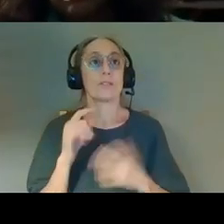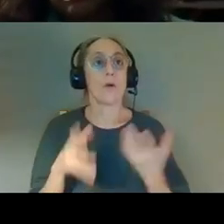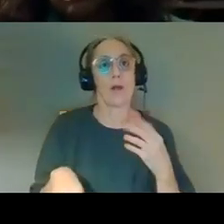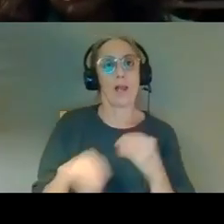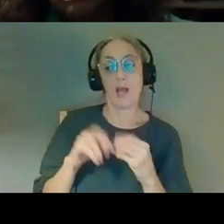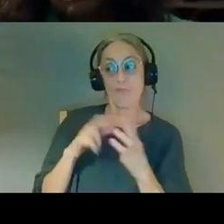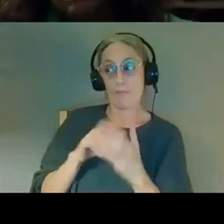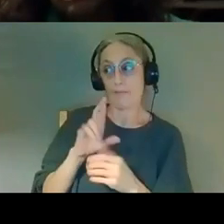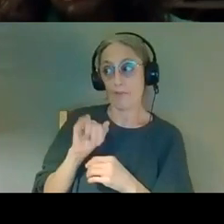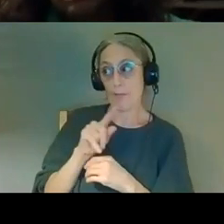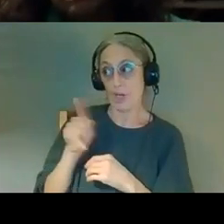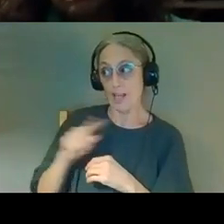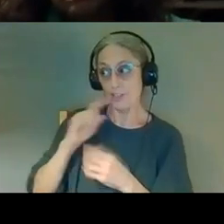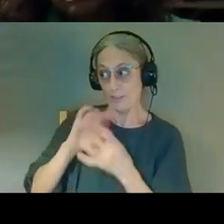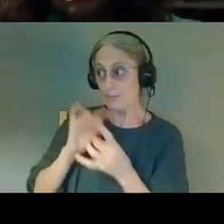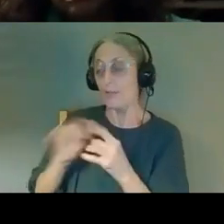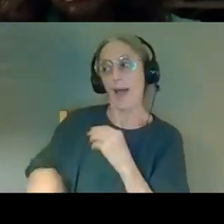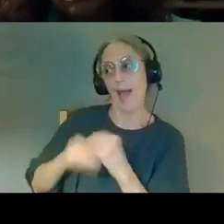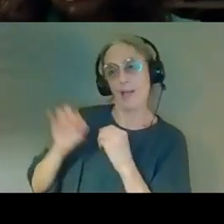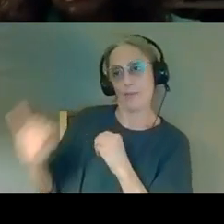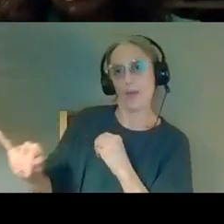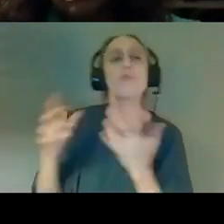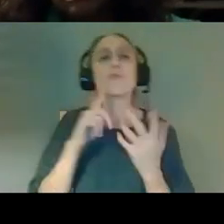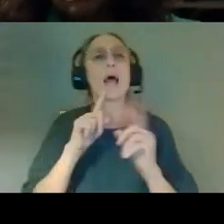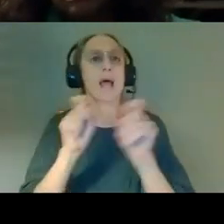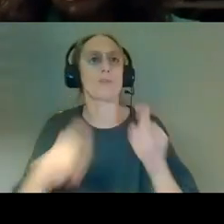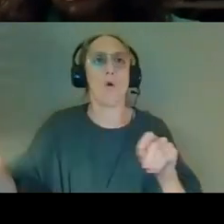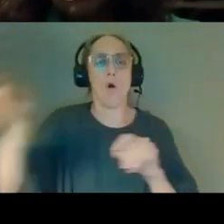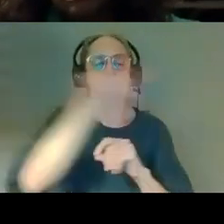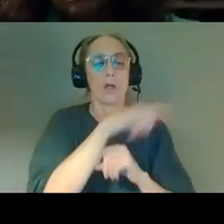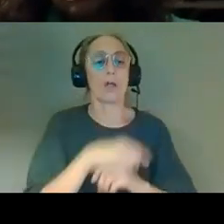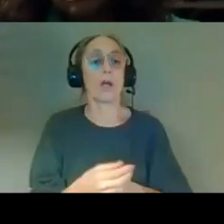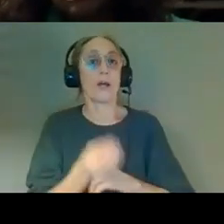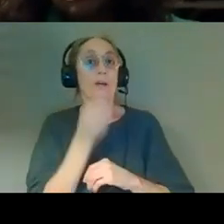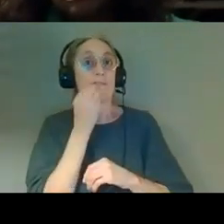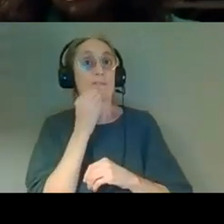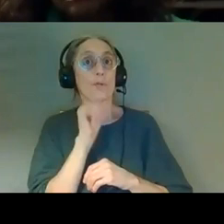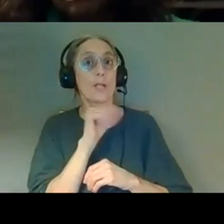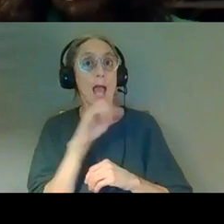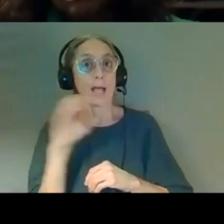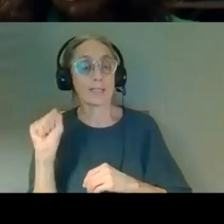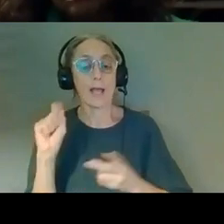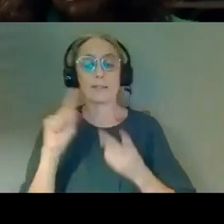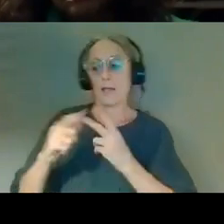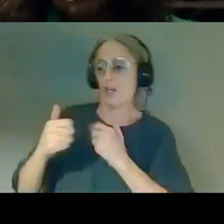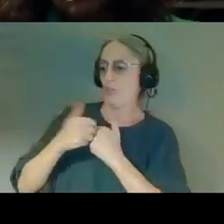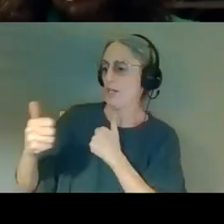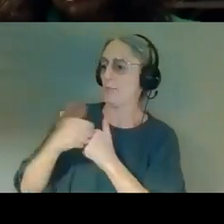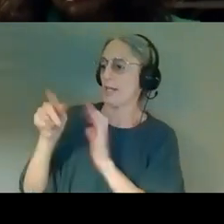by the way. What are ways in which we can tie food access and transportation policy solutions together?